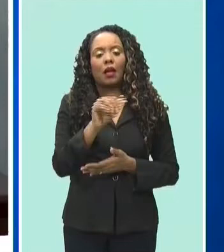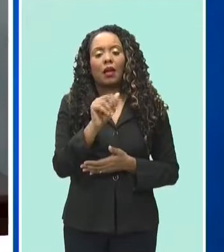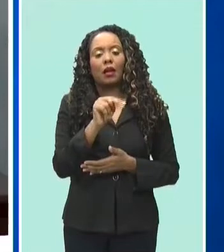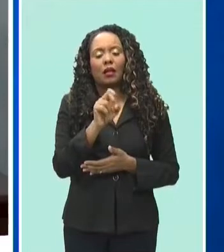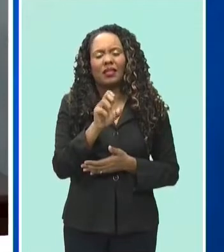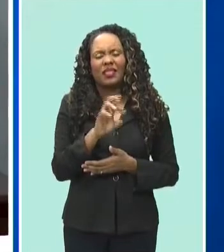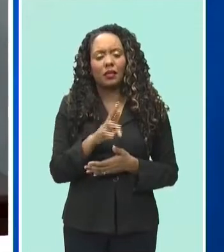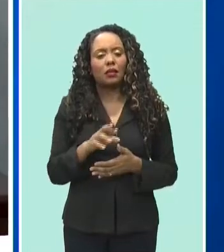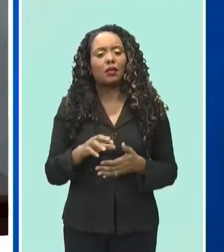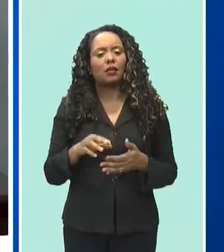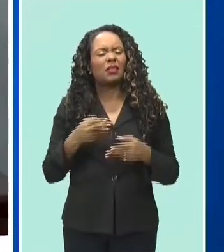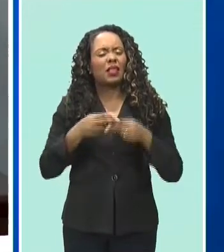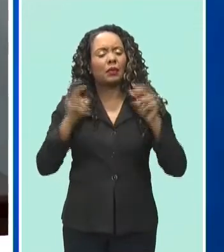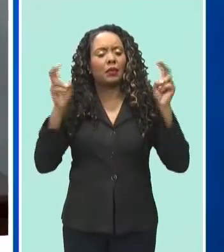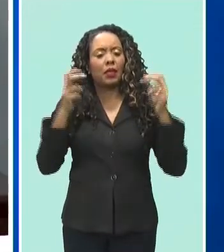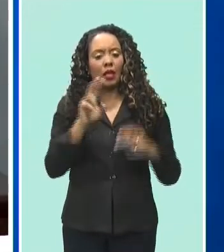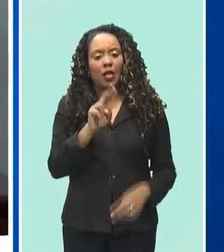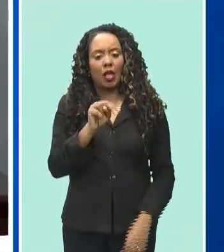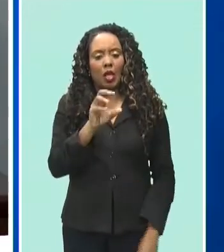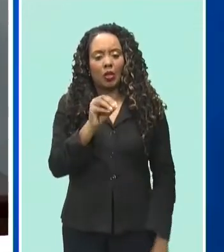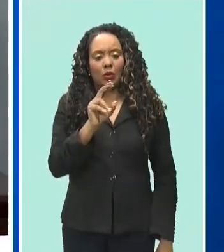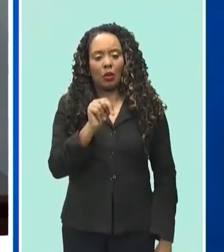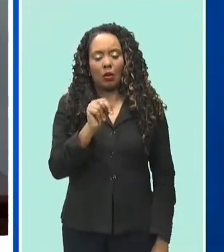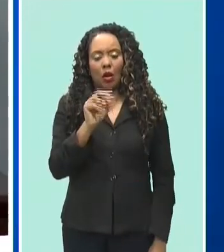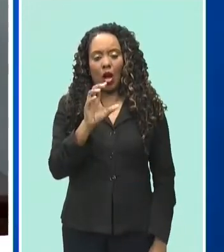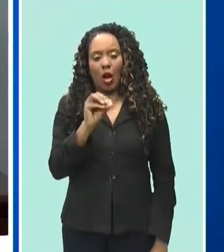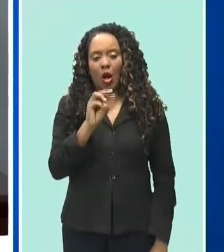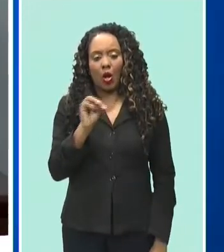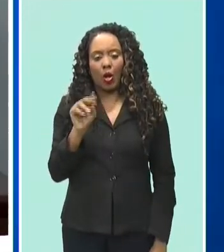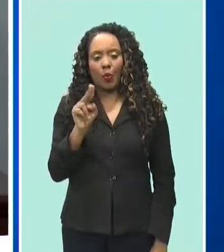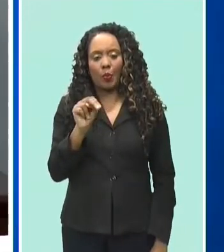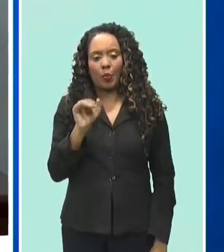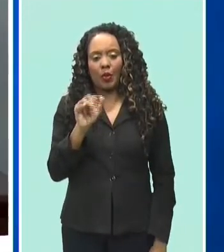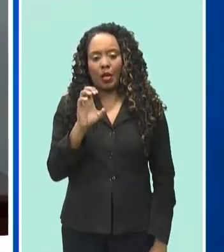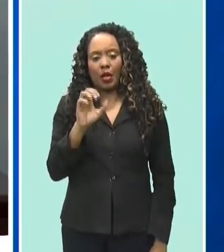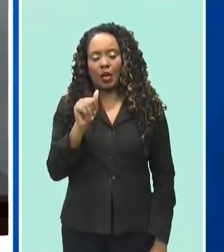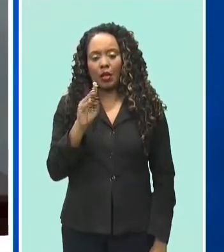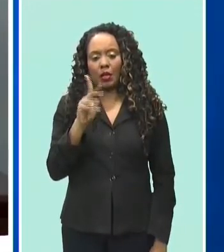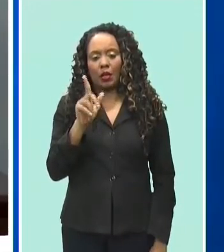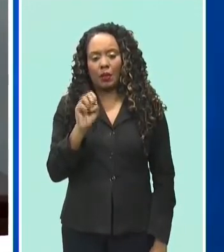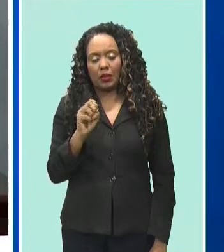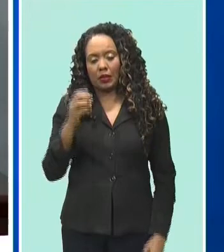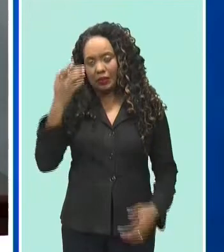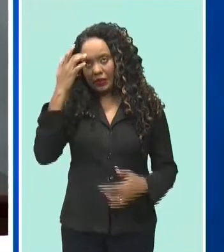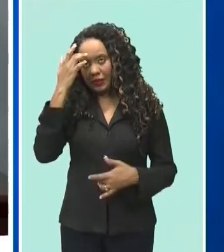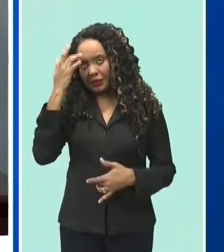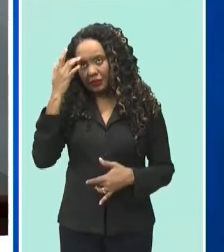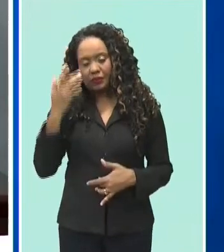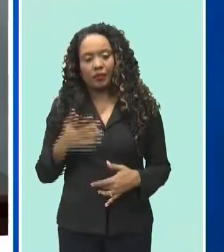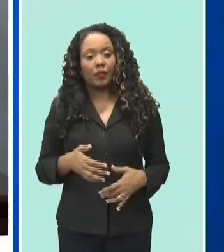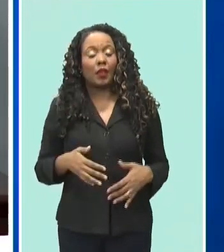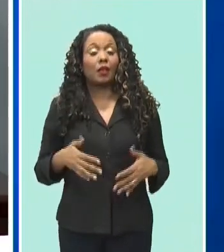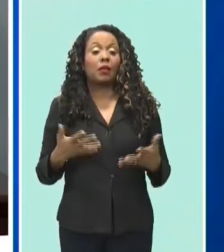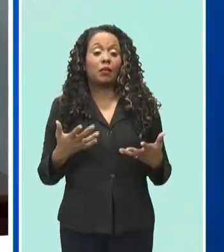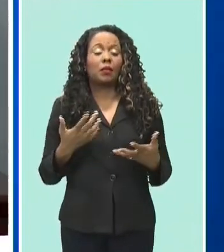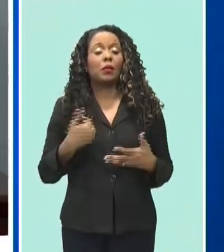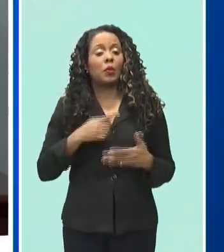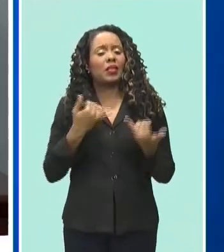the problem is that we have not turned the tide. There's some bright